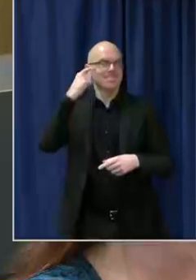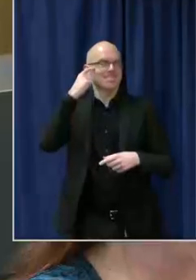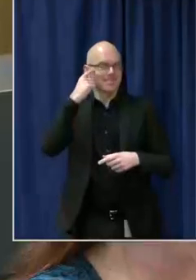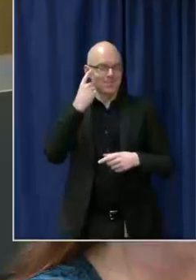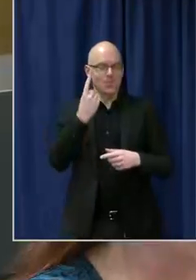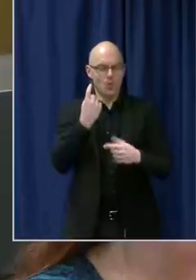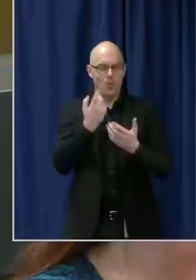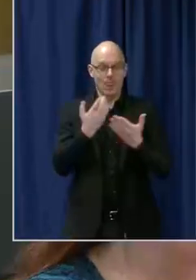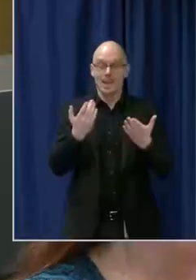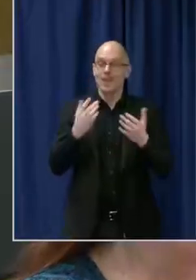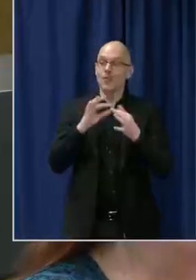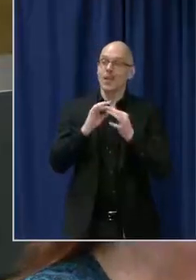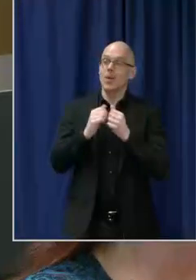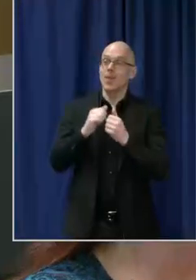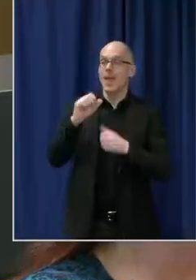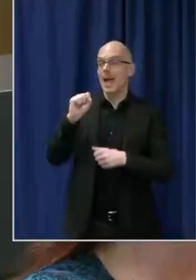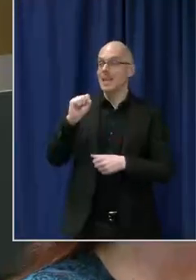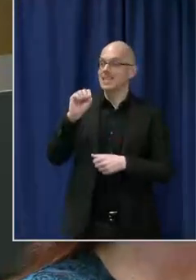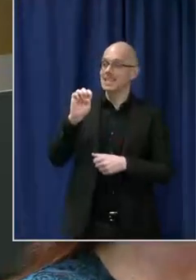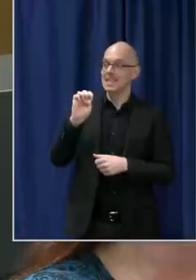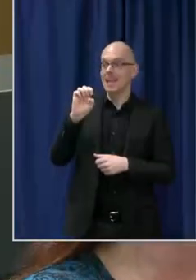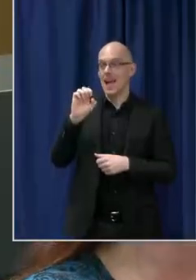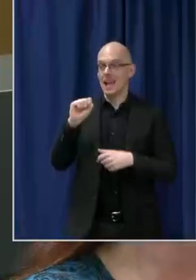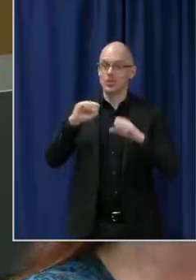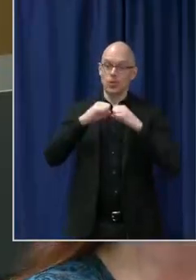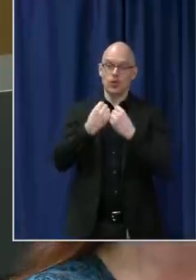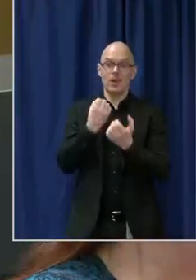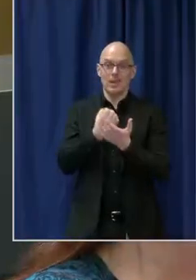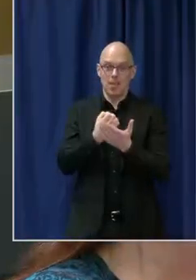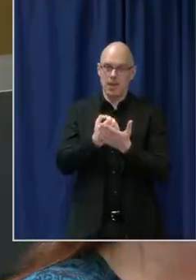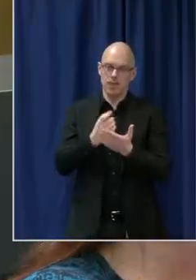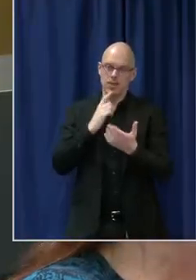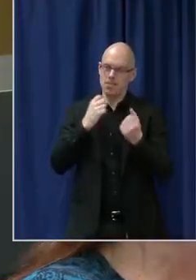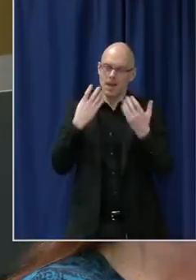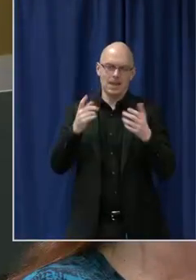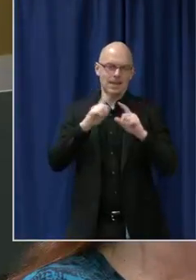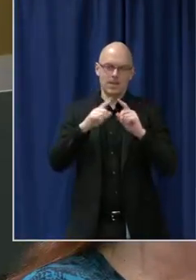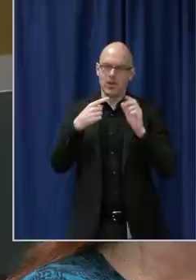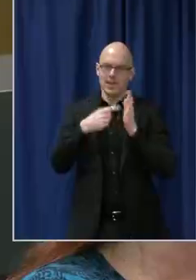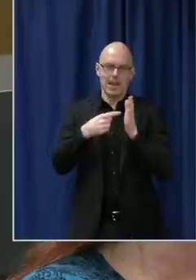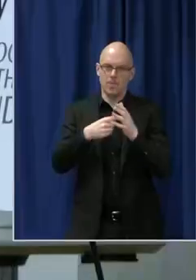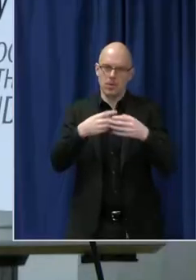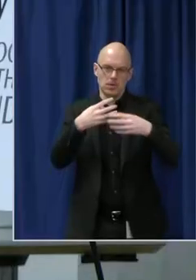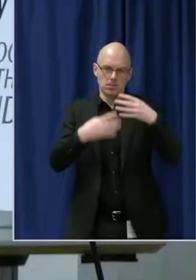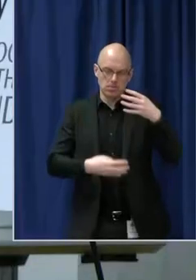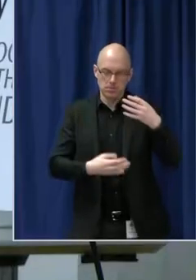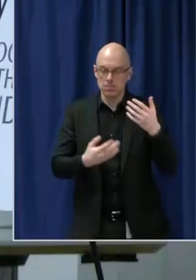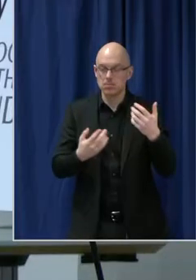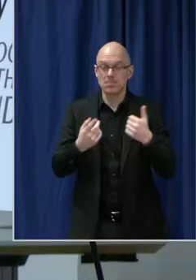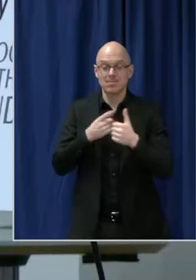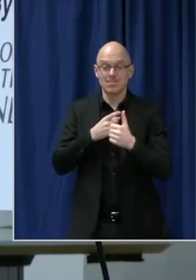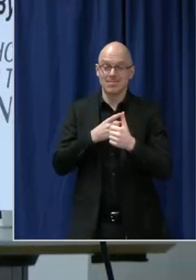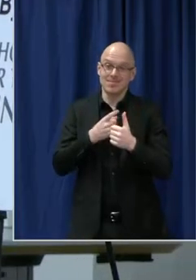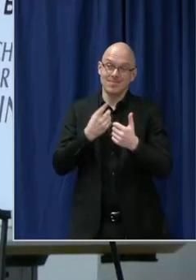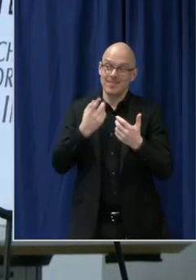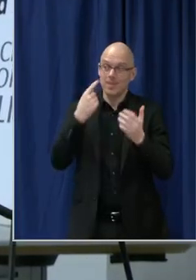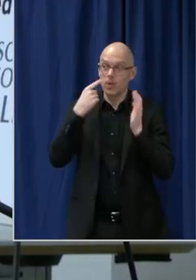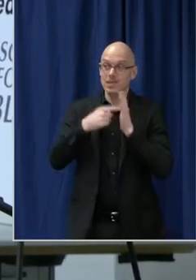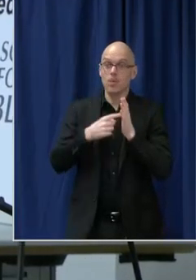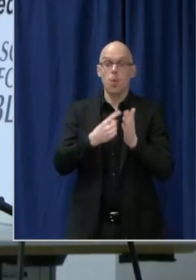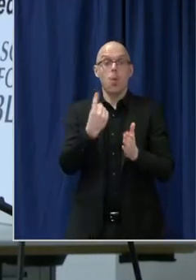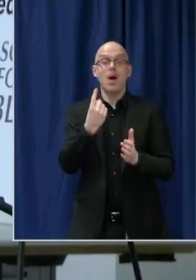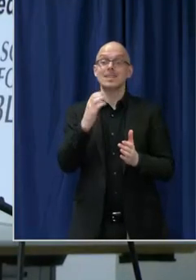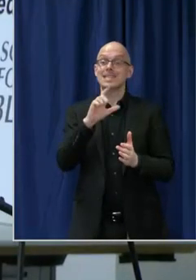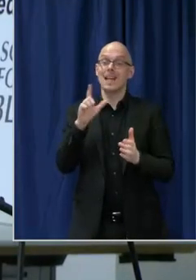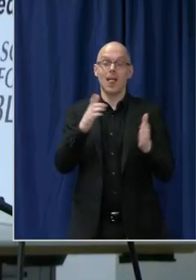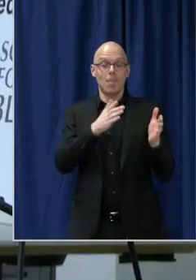socioeconomic standpoint, I have copious amounts of examples that also fall within that space of one cellular plan for a household, and maybe they